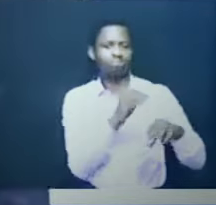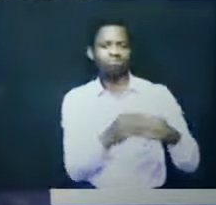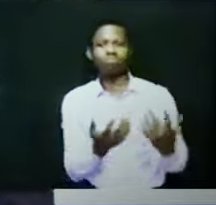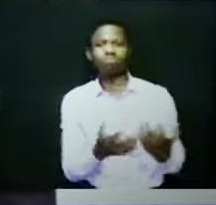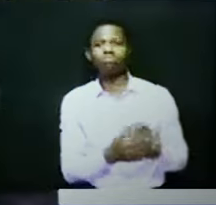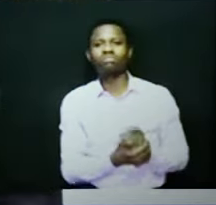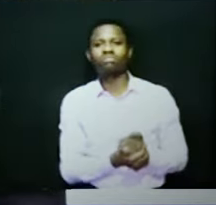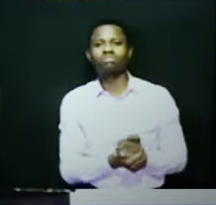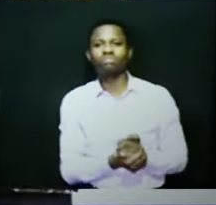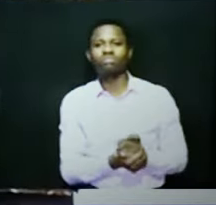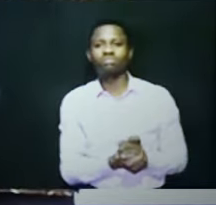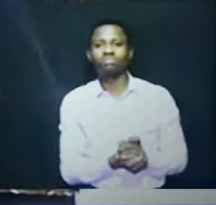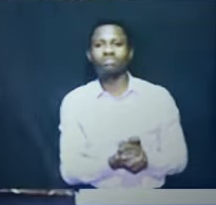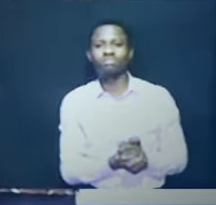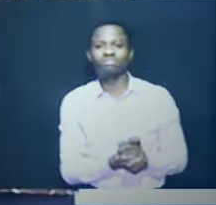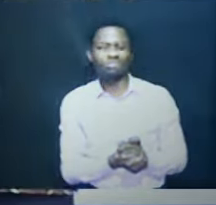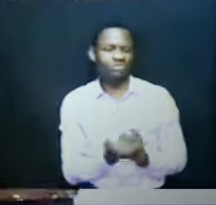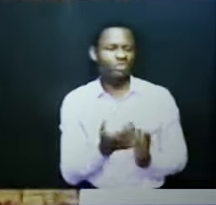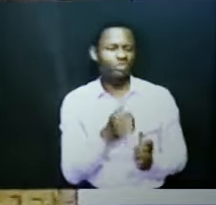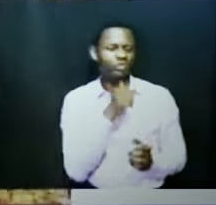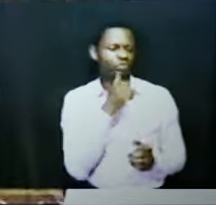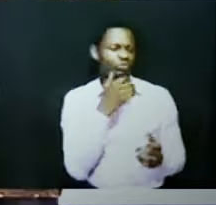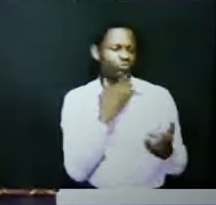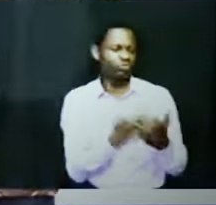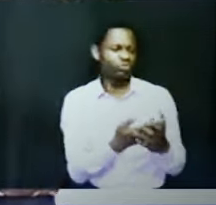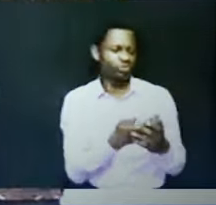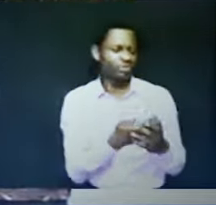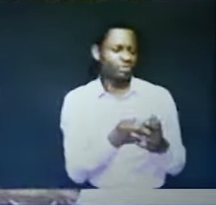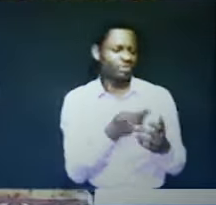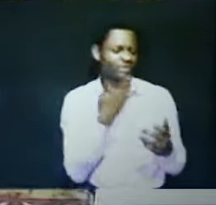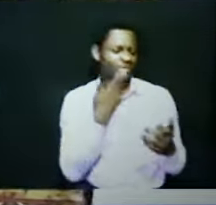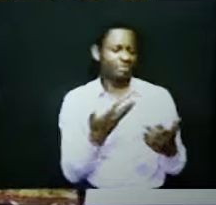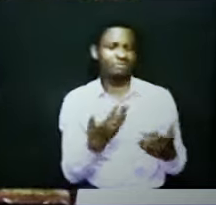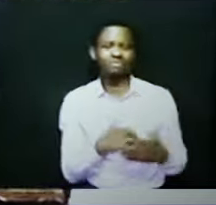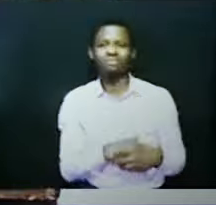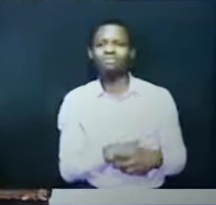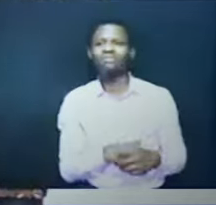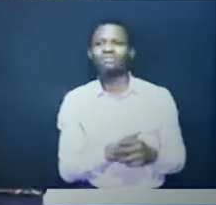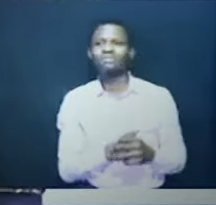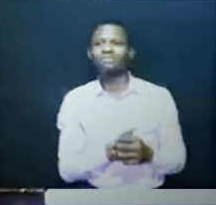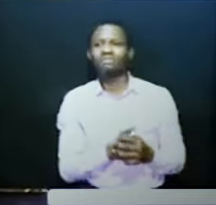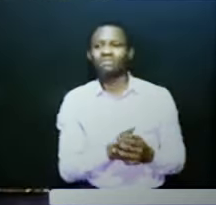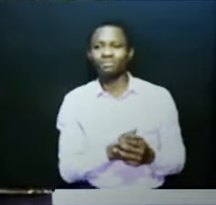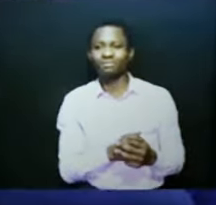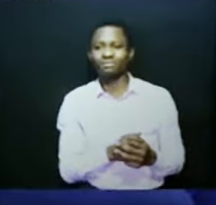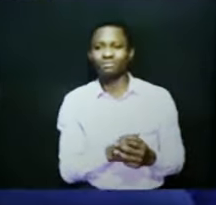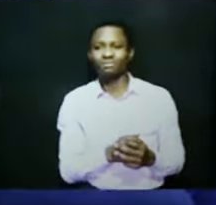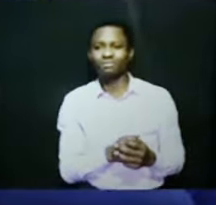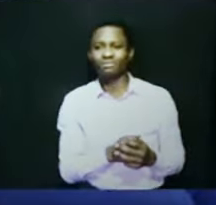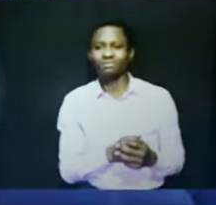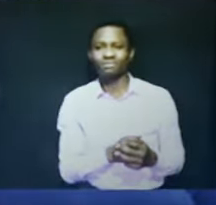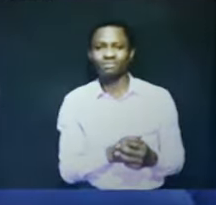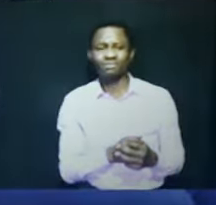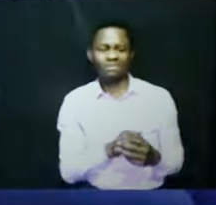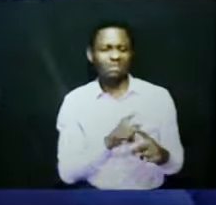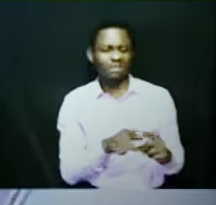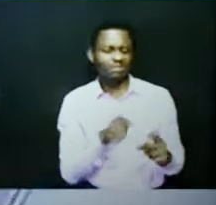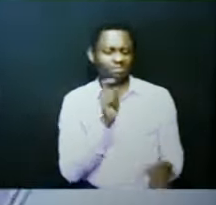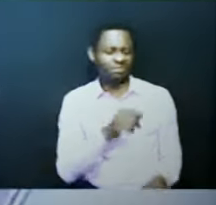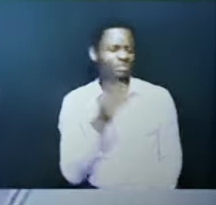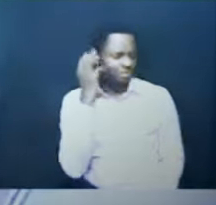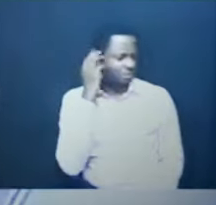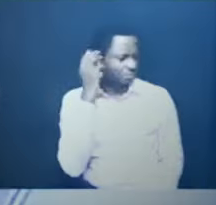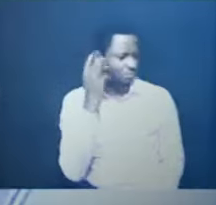because it is not a pleasant thing to say. But you need to hear.